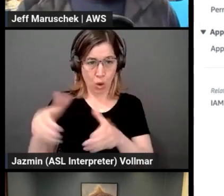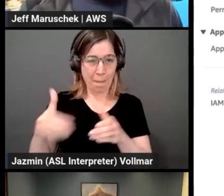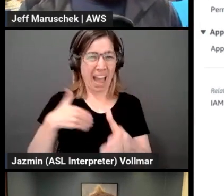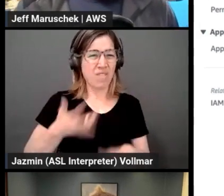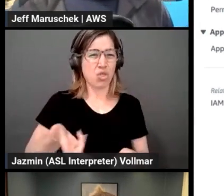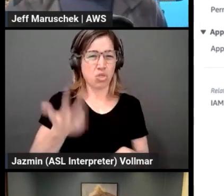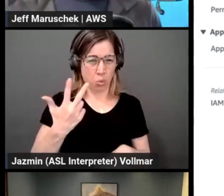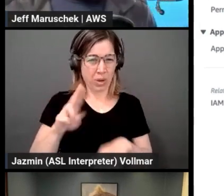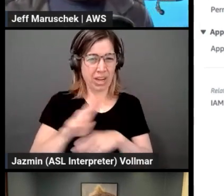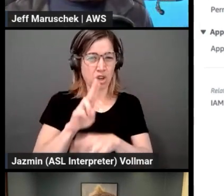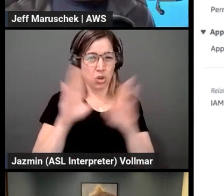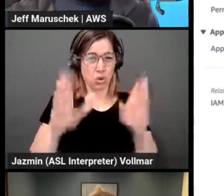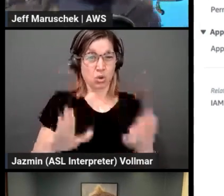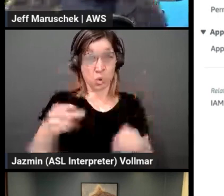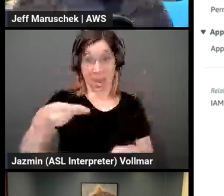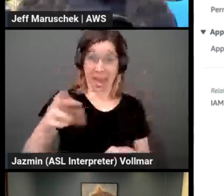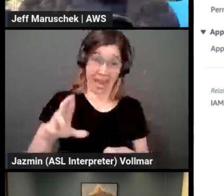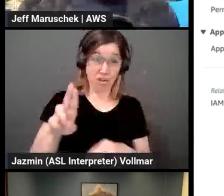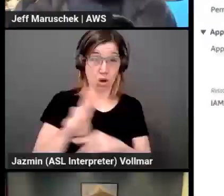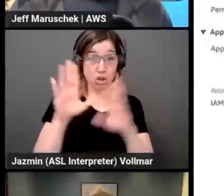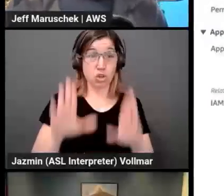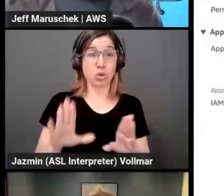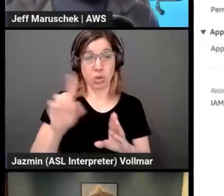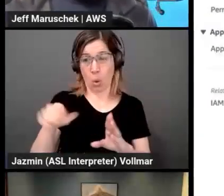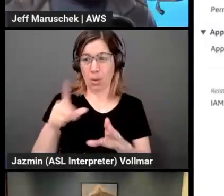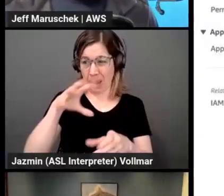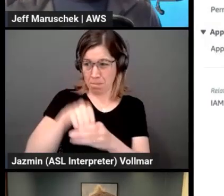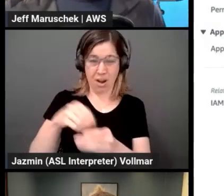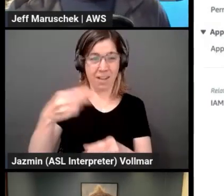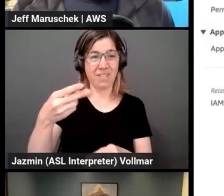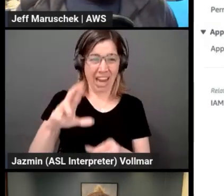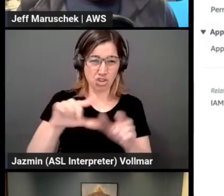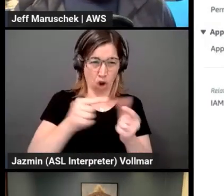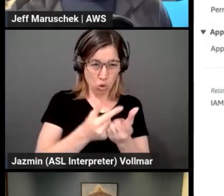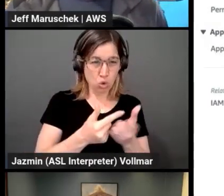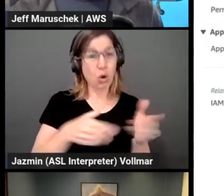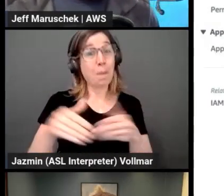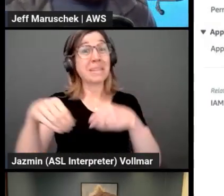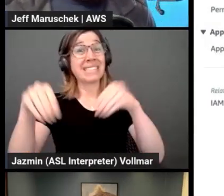HR user is only part of HR group, sales user only part of sales, and then the